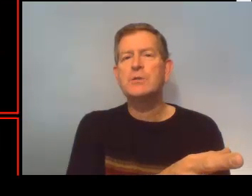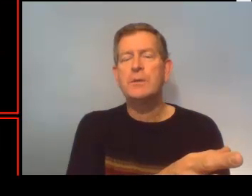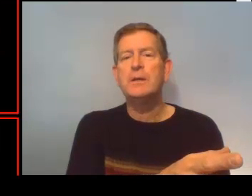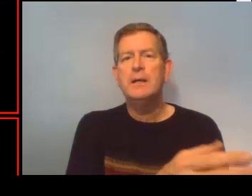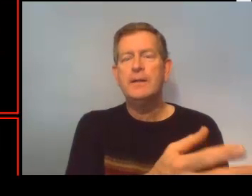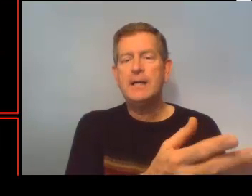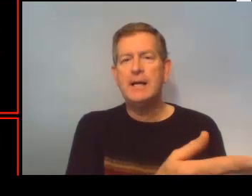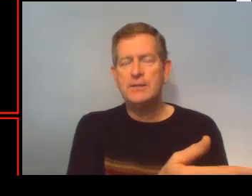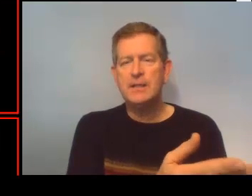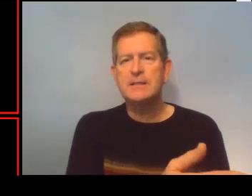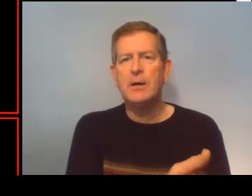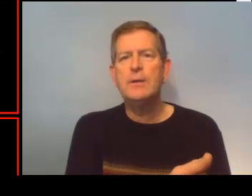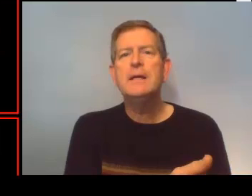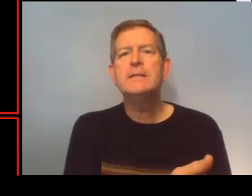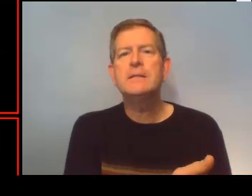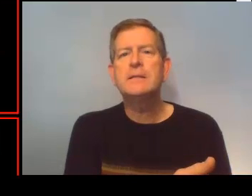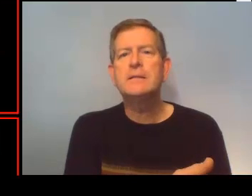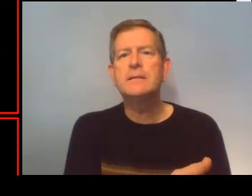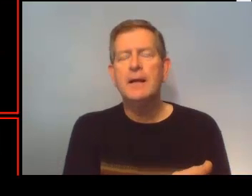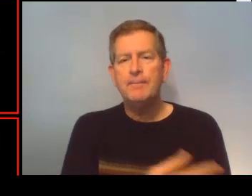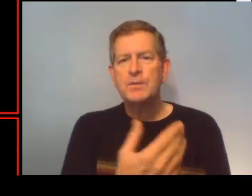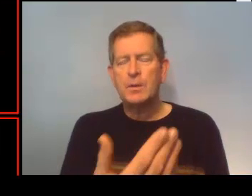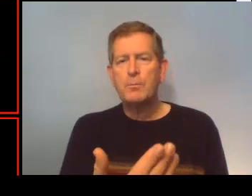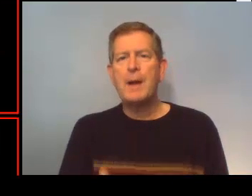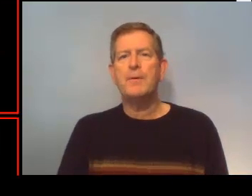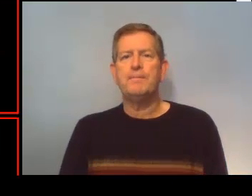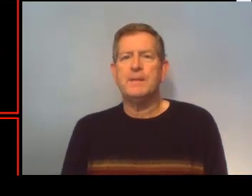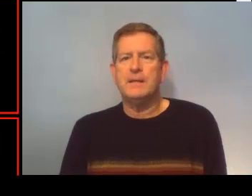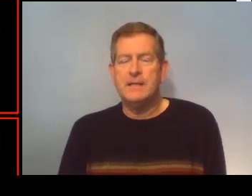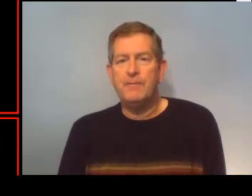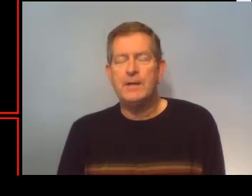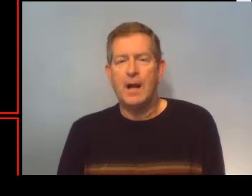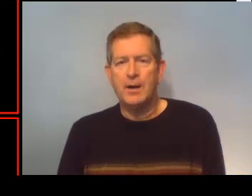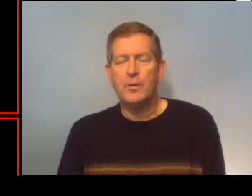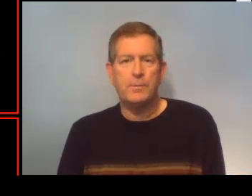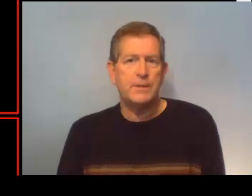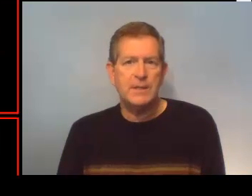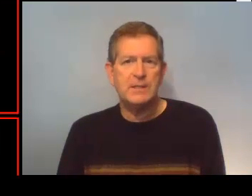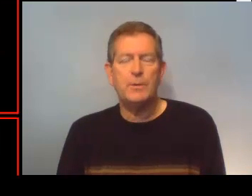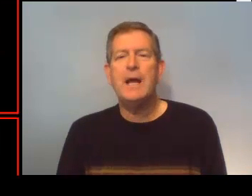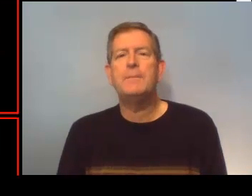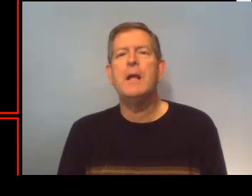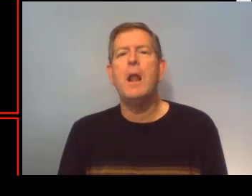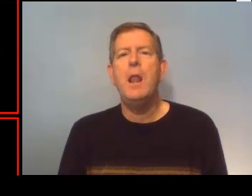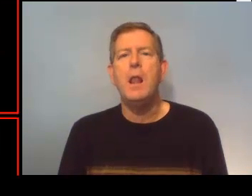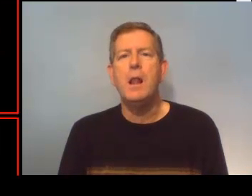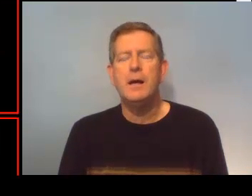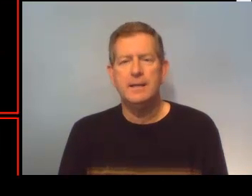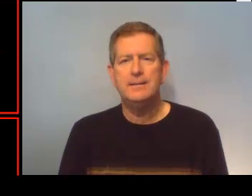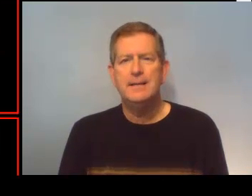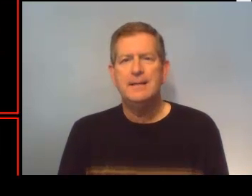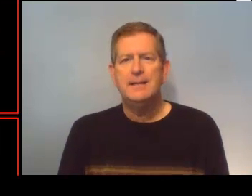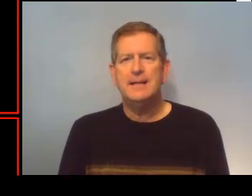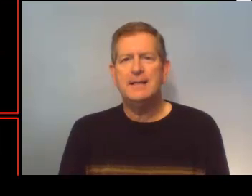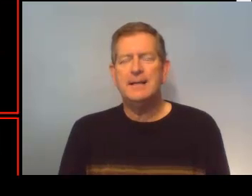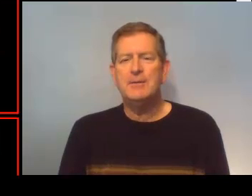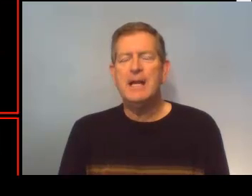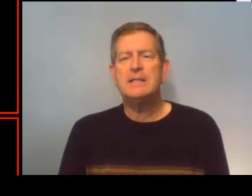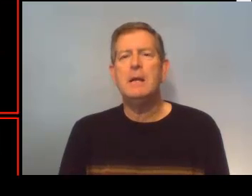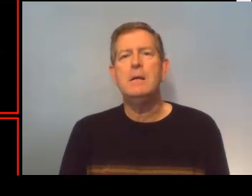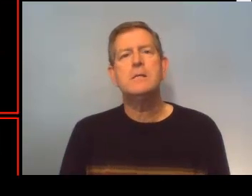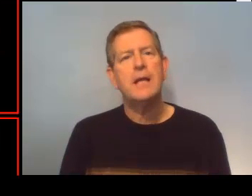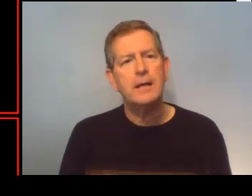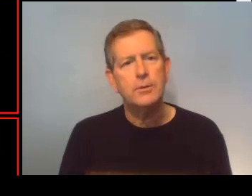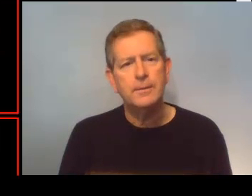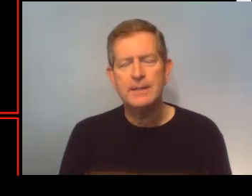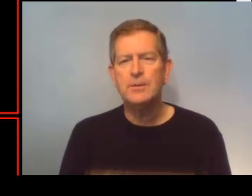It starts with the consonant sound s. So the proper definite article that precedes it would not be we can't